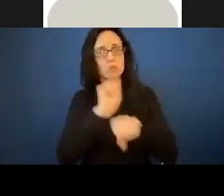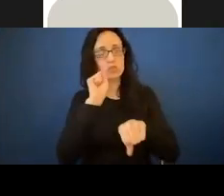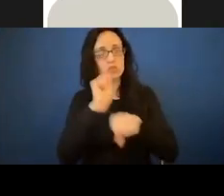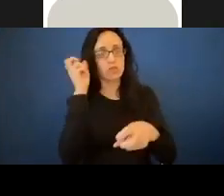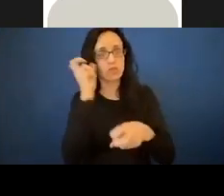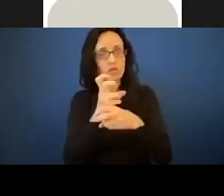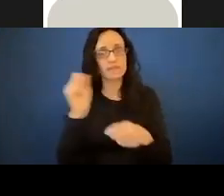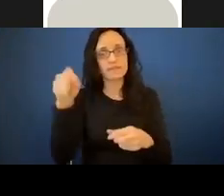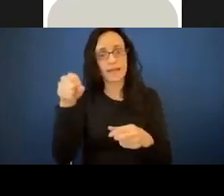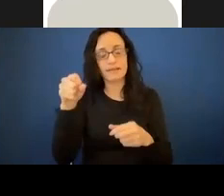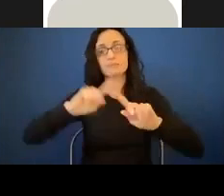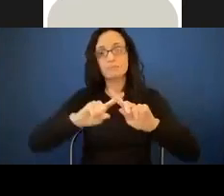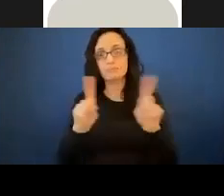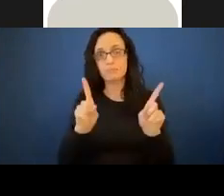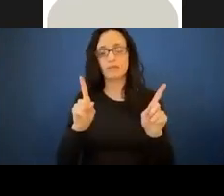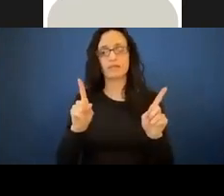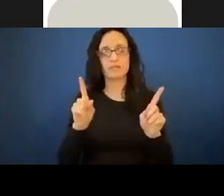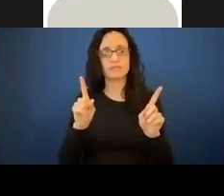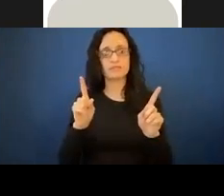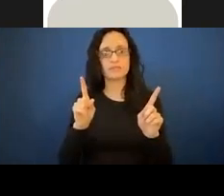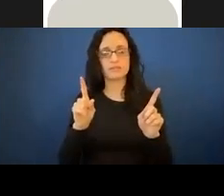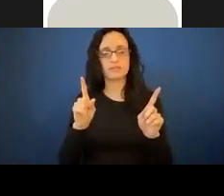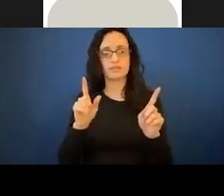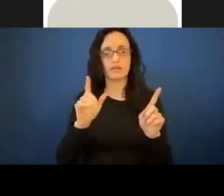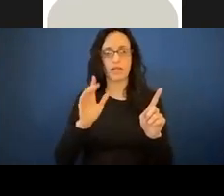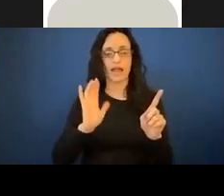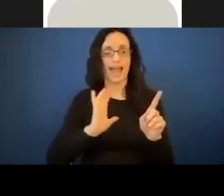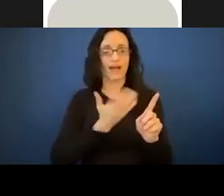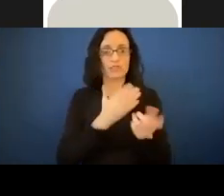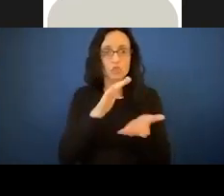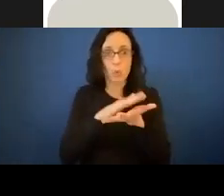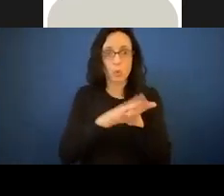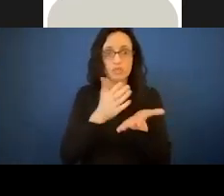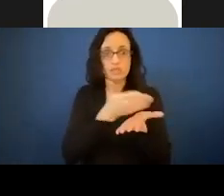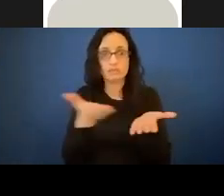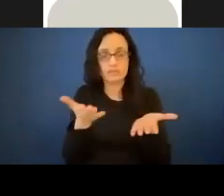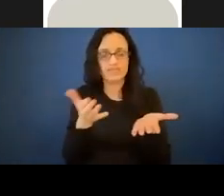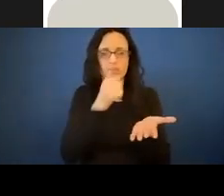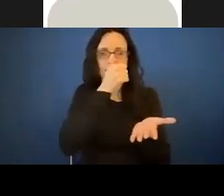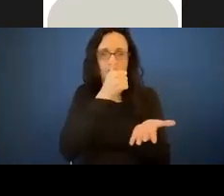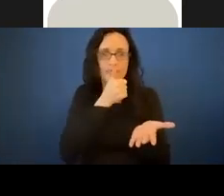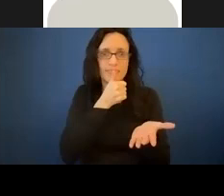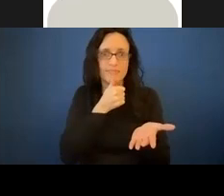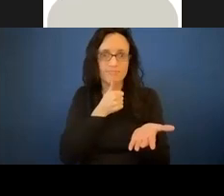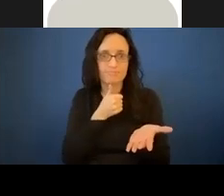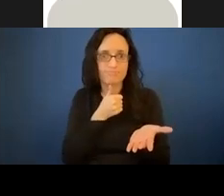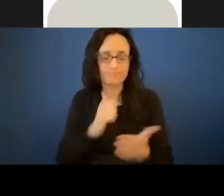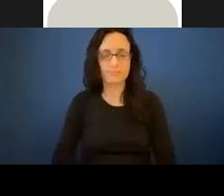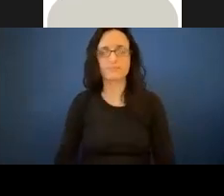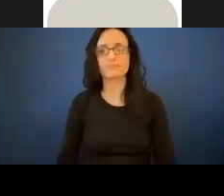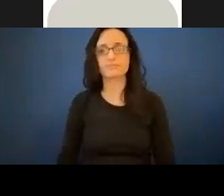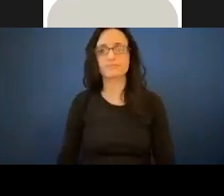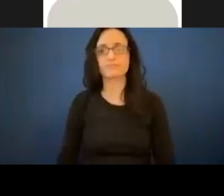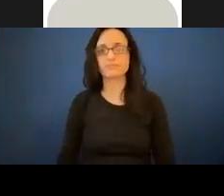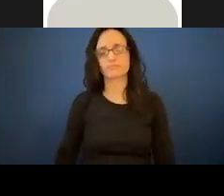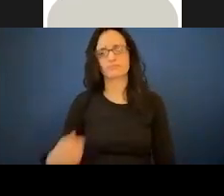but it must be said that our feeder schools are suffering. Now, I think that we're all